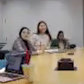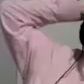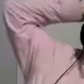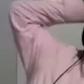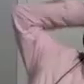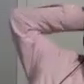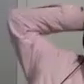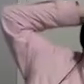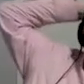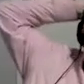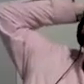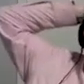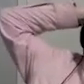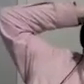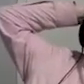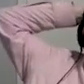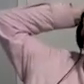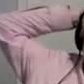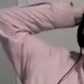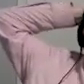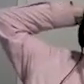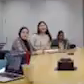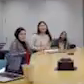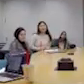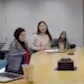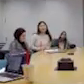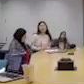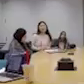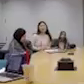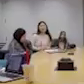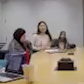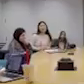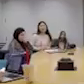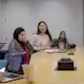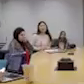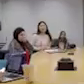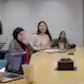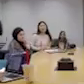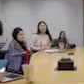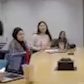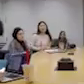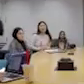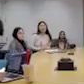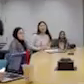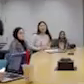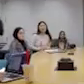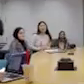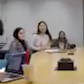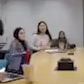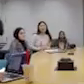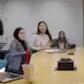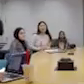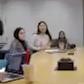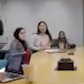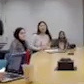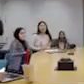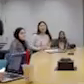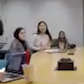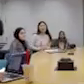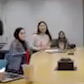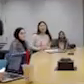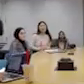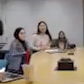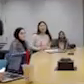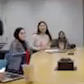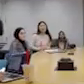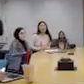Yeah. Yeah, and I was just gonna say I know the chair of the Department of Public Health and Health Sciences here